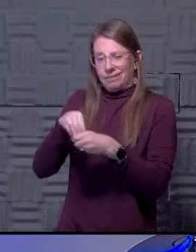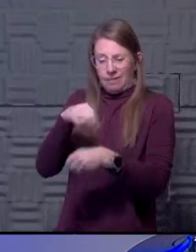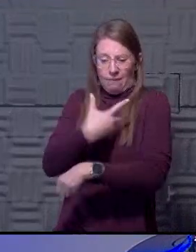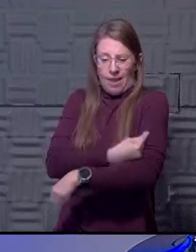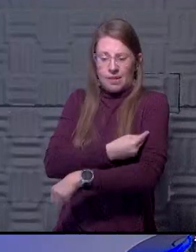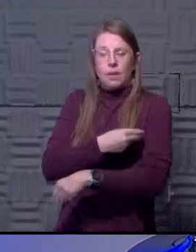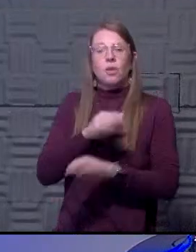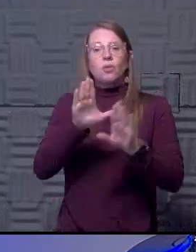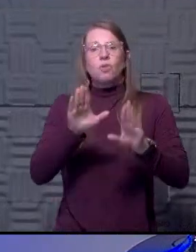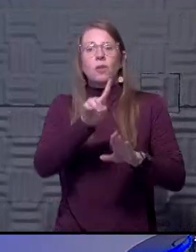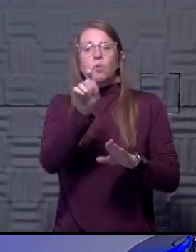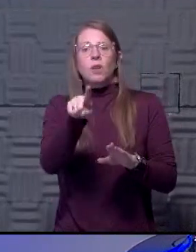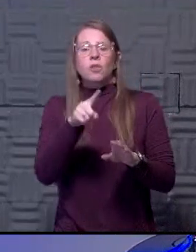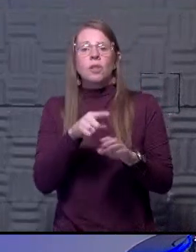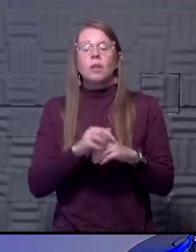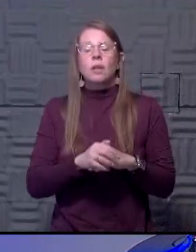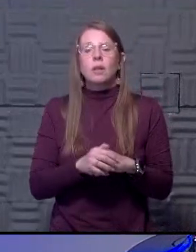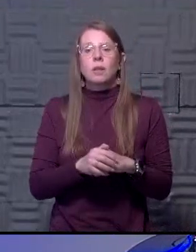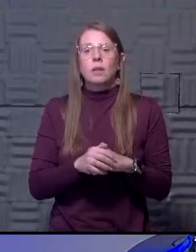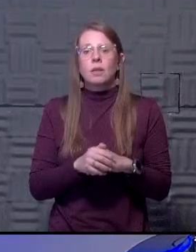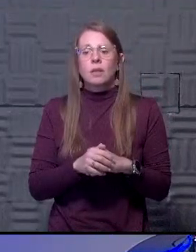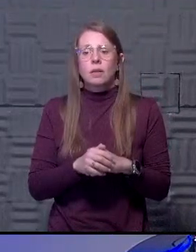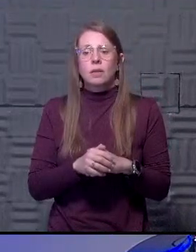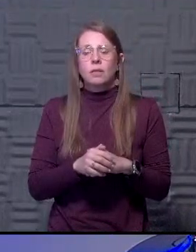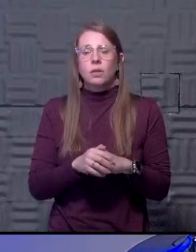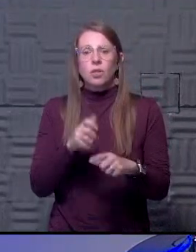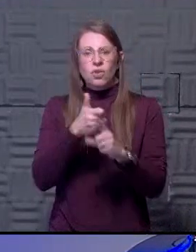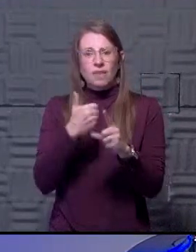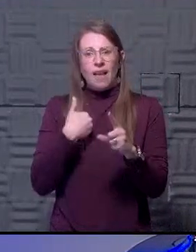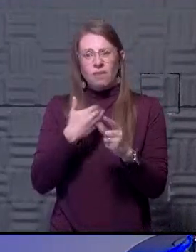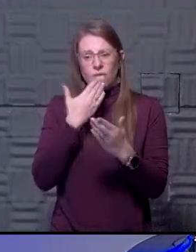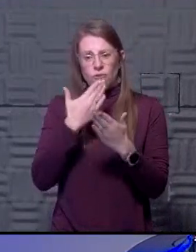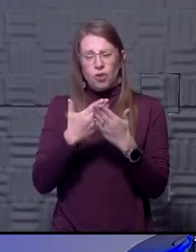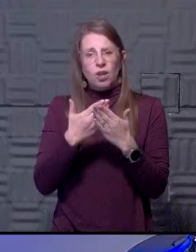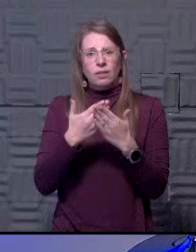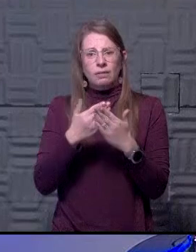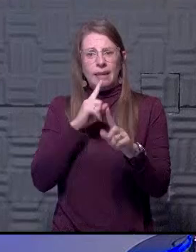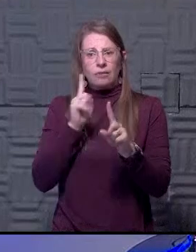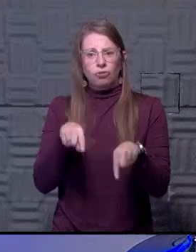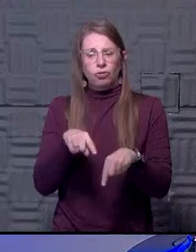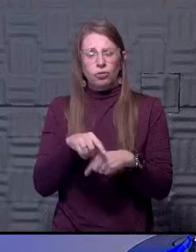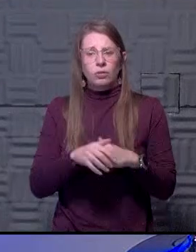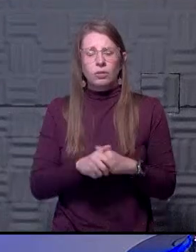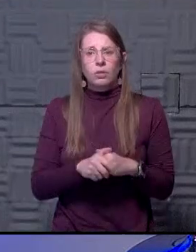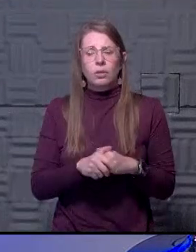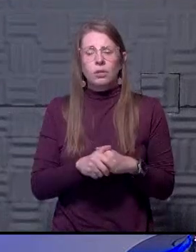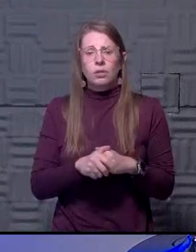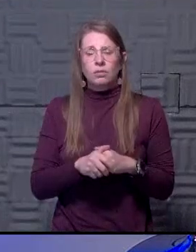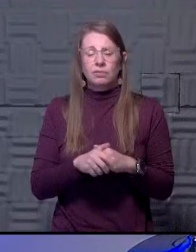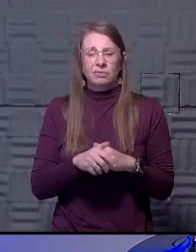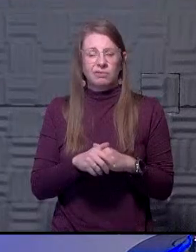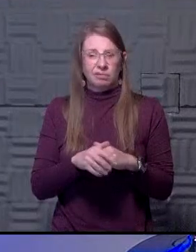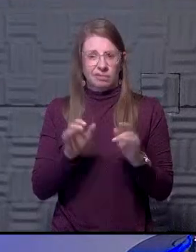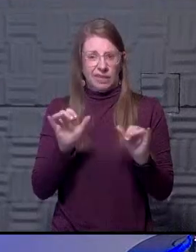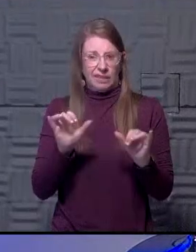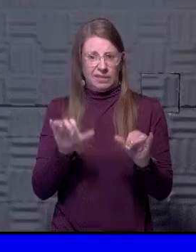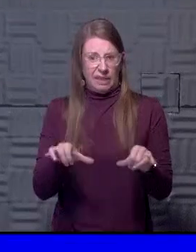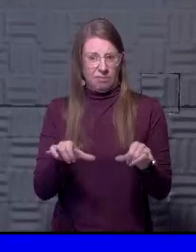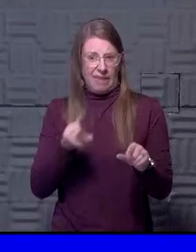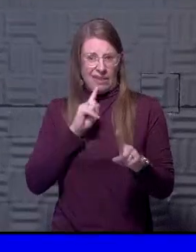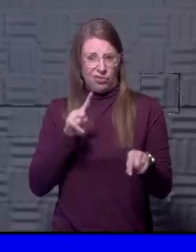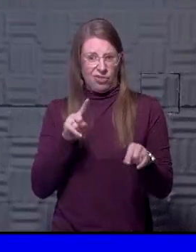was a great question, but now it seems like it's cropping back up again. You had a good answer, I thought. I think we just need to use the same one. Yeah, and I was actually talking